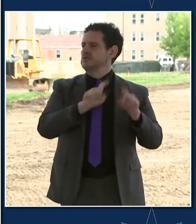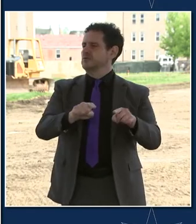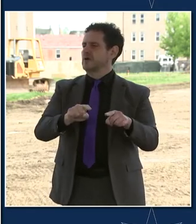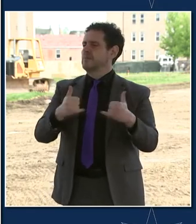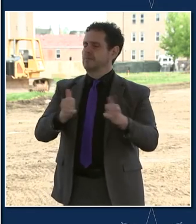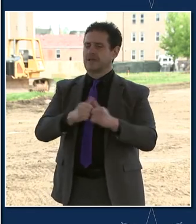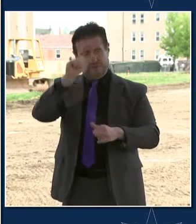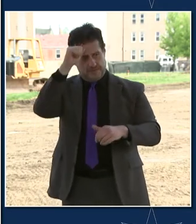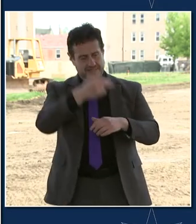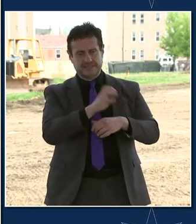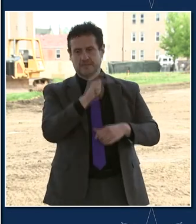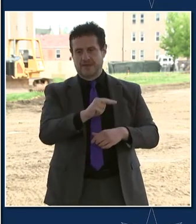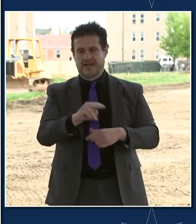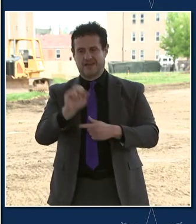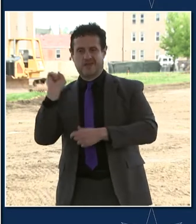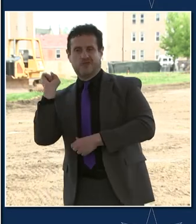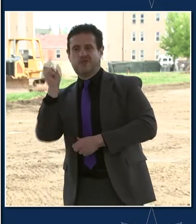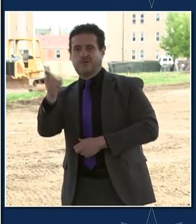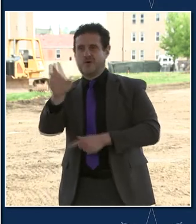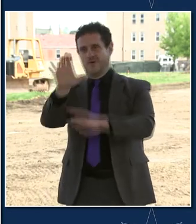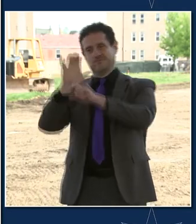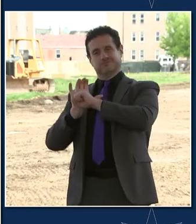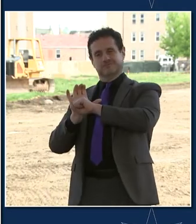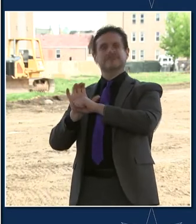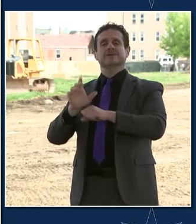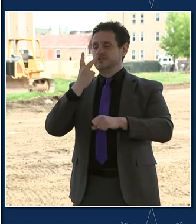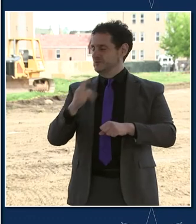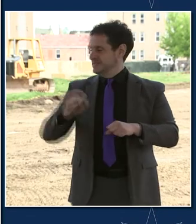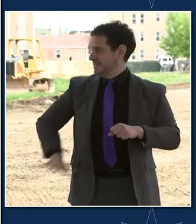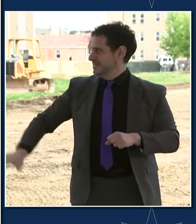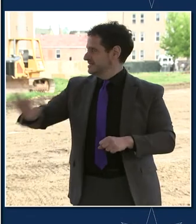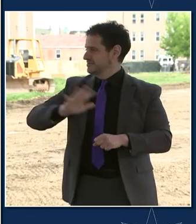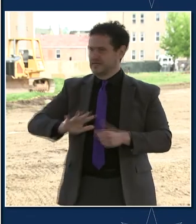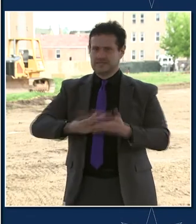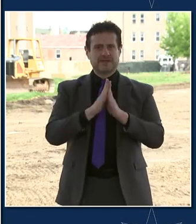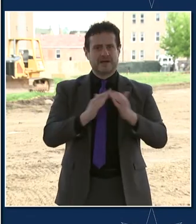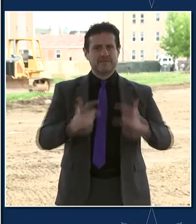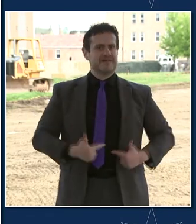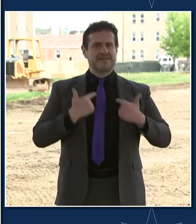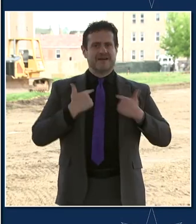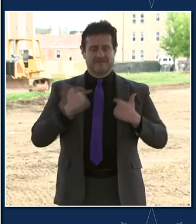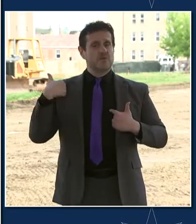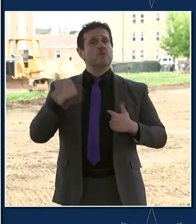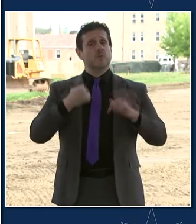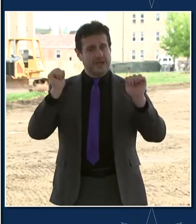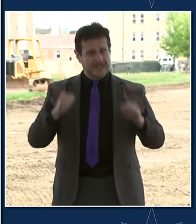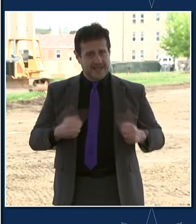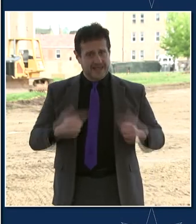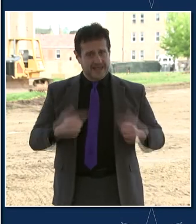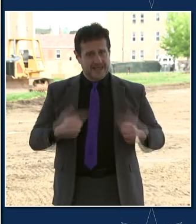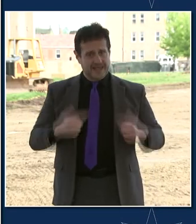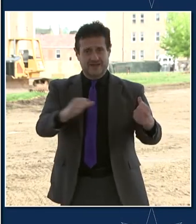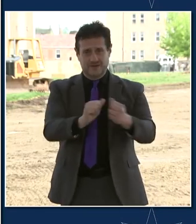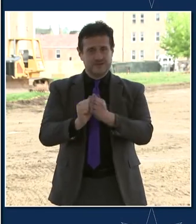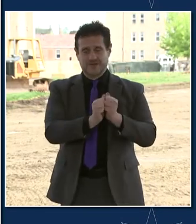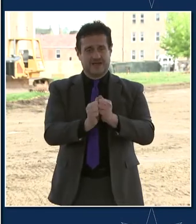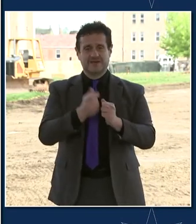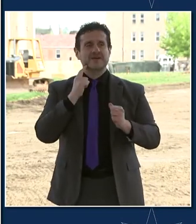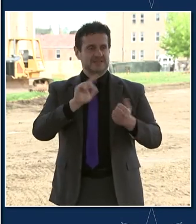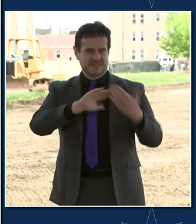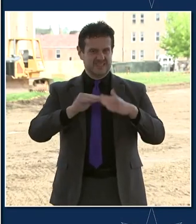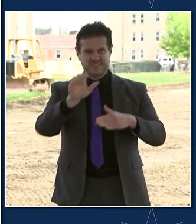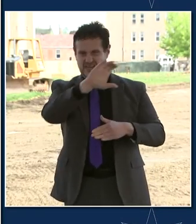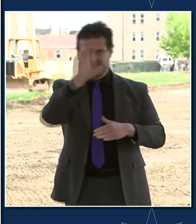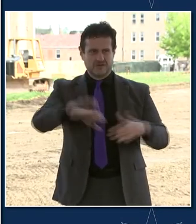son, Ben. I'm excited to see this space come alive, because we can truly heal together as a city.